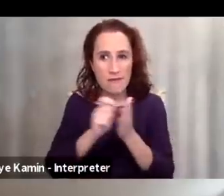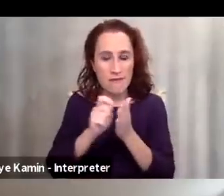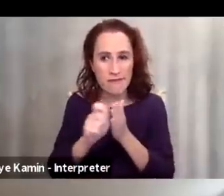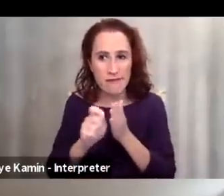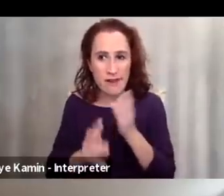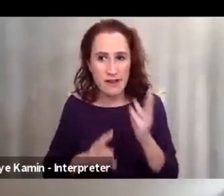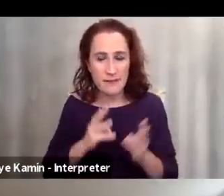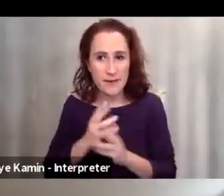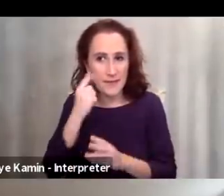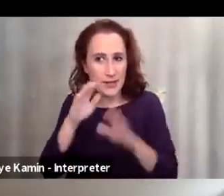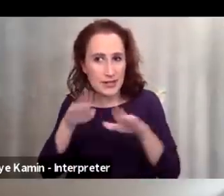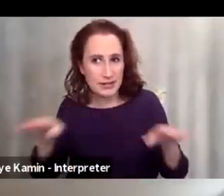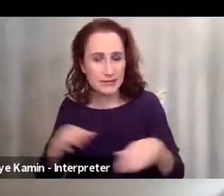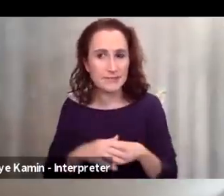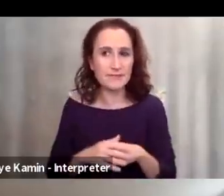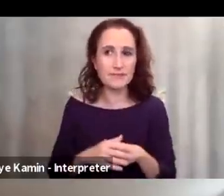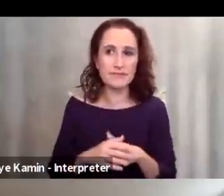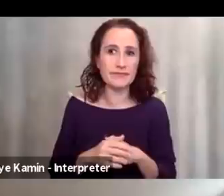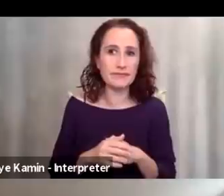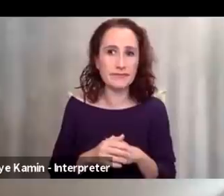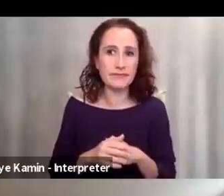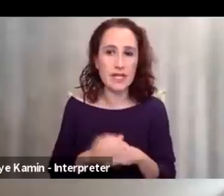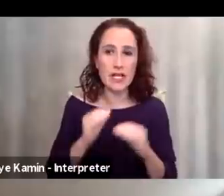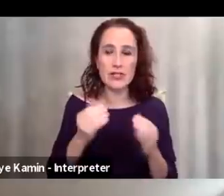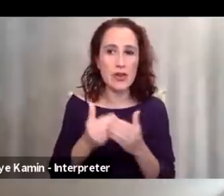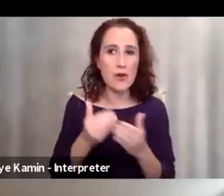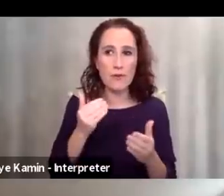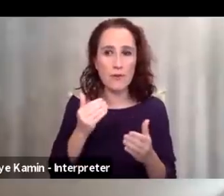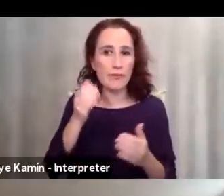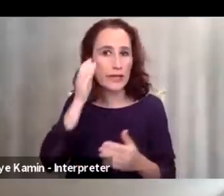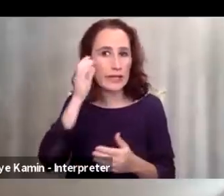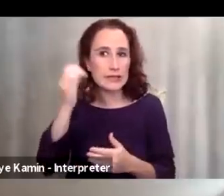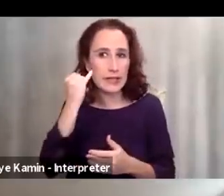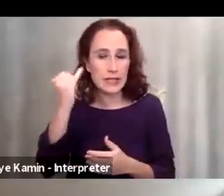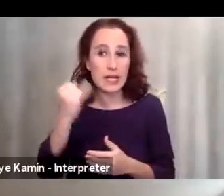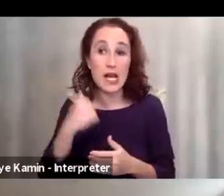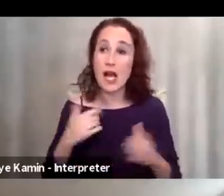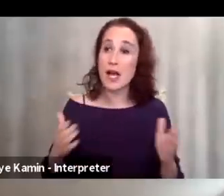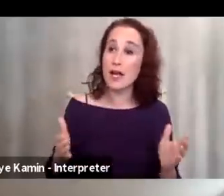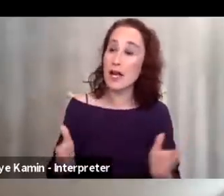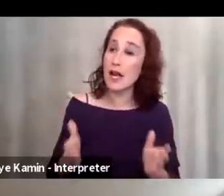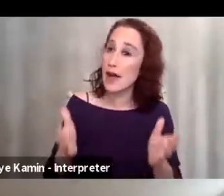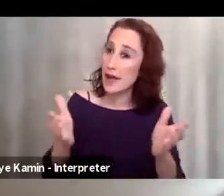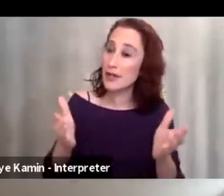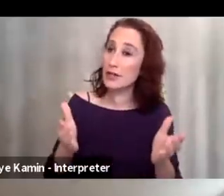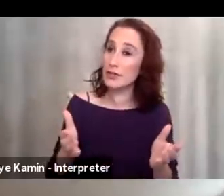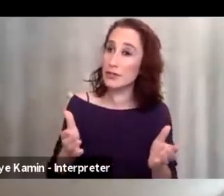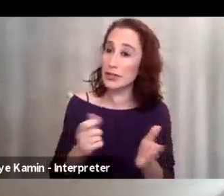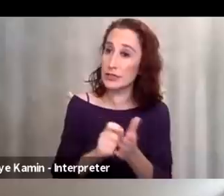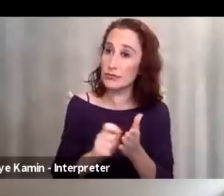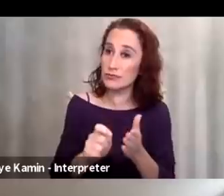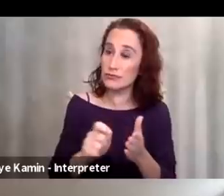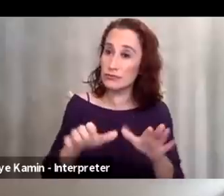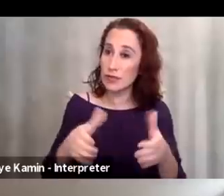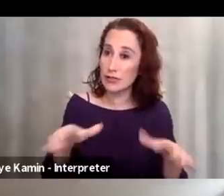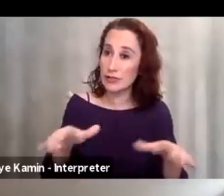children, sort of without any preconceptions. And I still encourage people, you know, I encourage people to do that when I